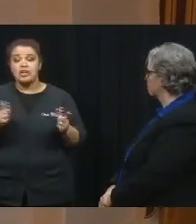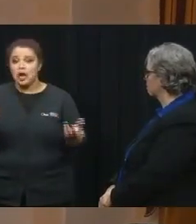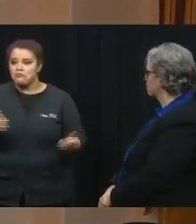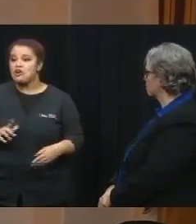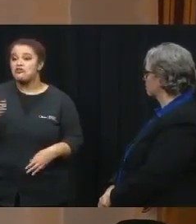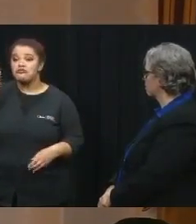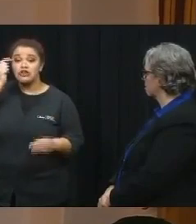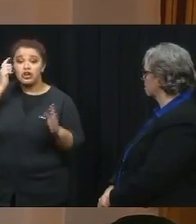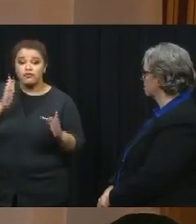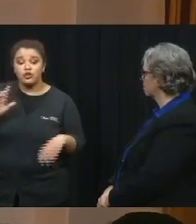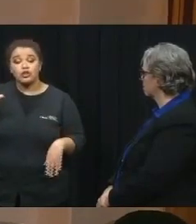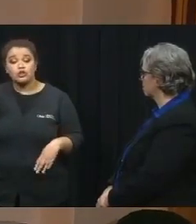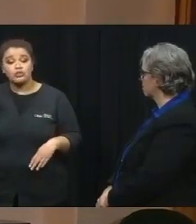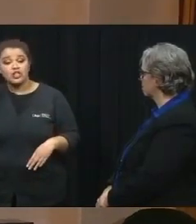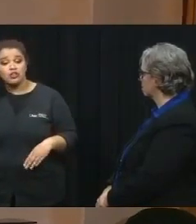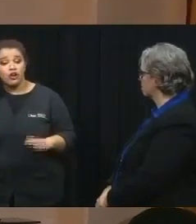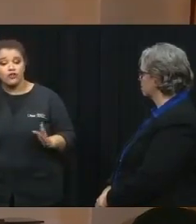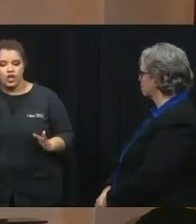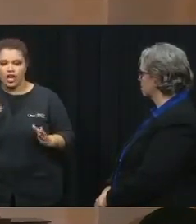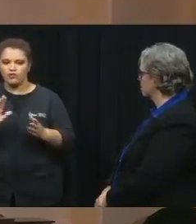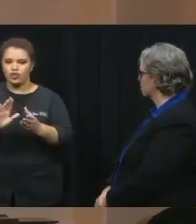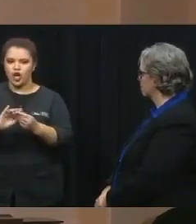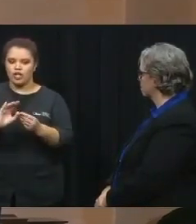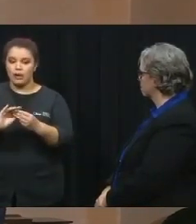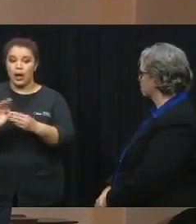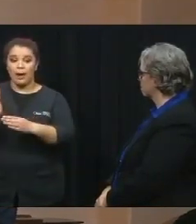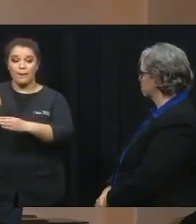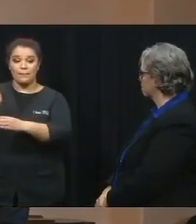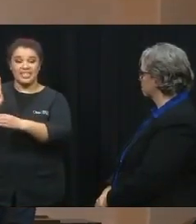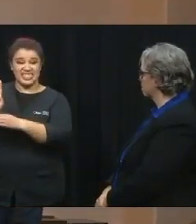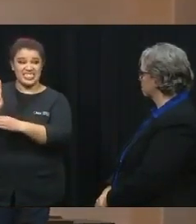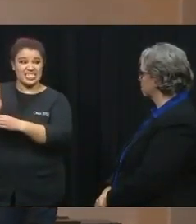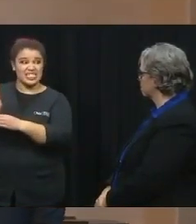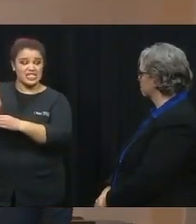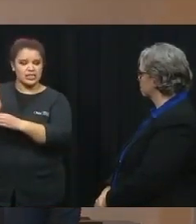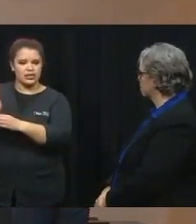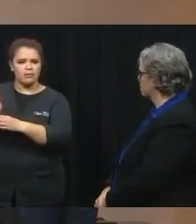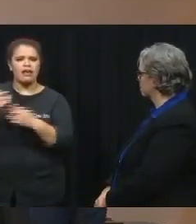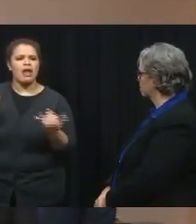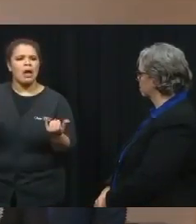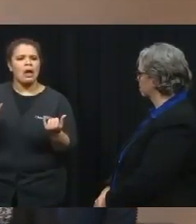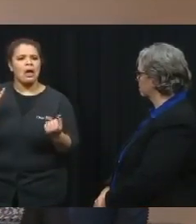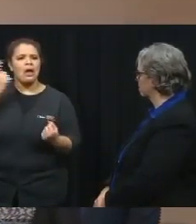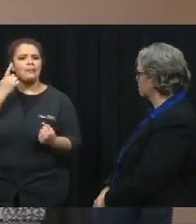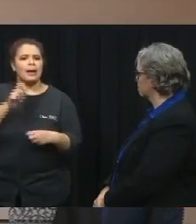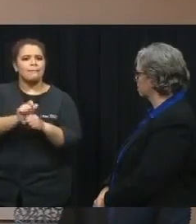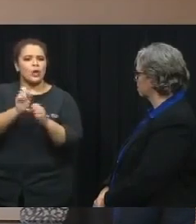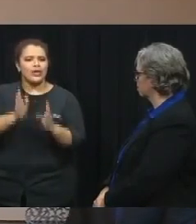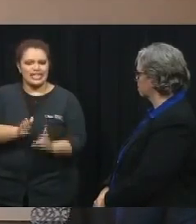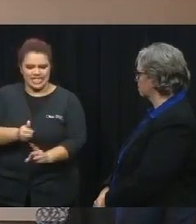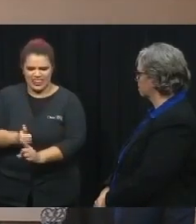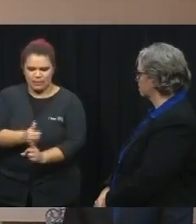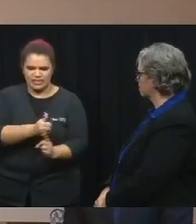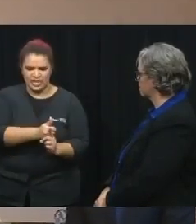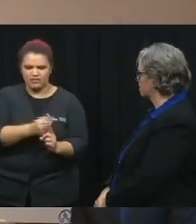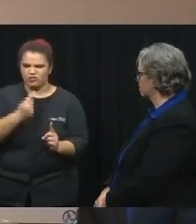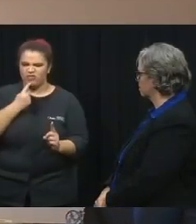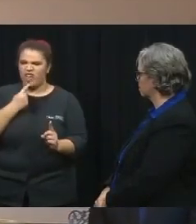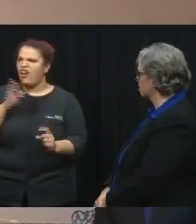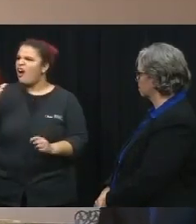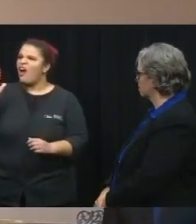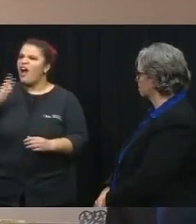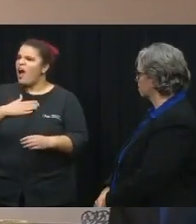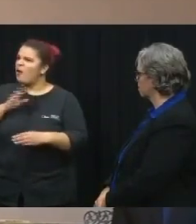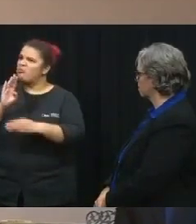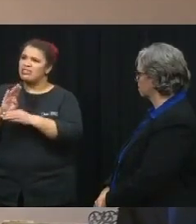employers and businesses. But what about the employees who maybe insist that their business is not essential and they want to stay at home,